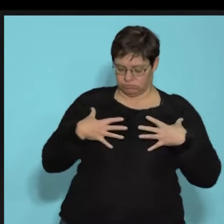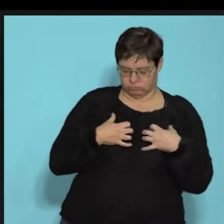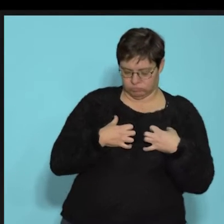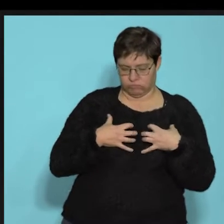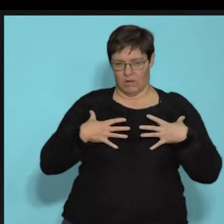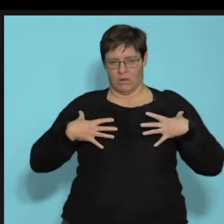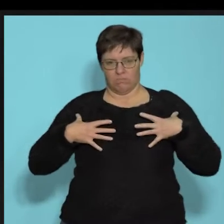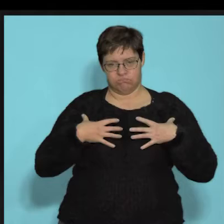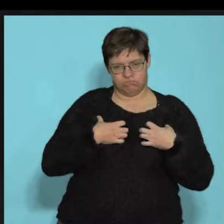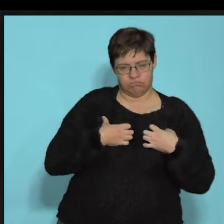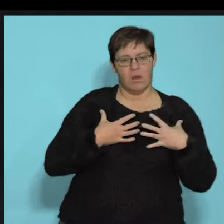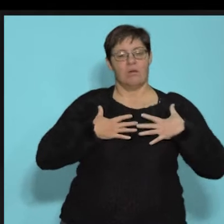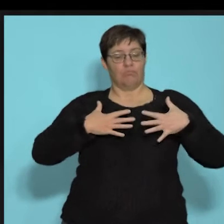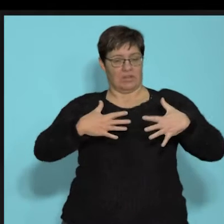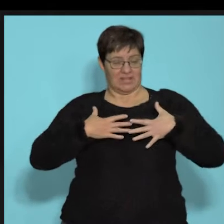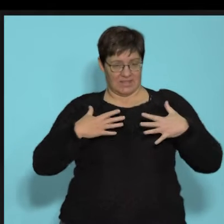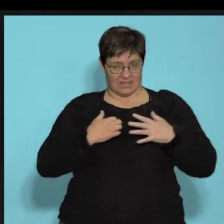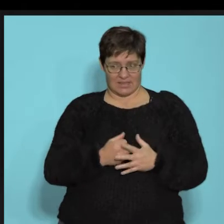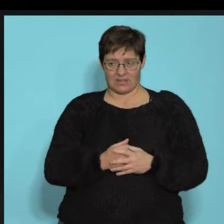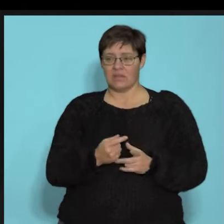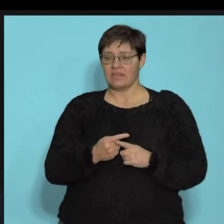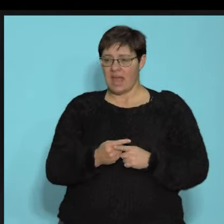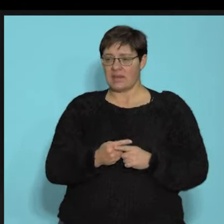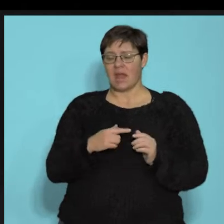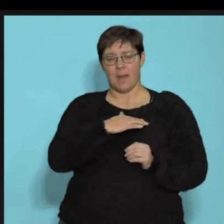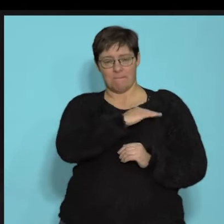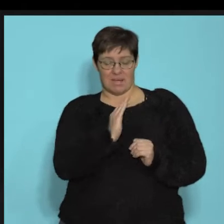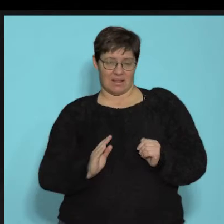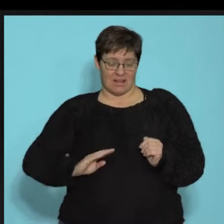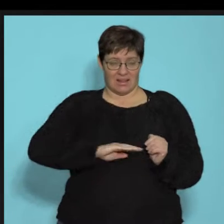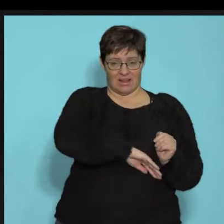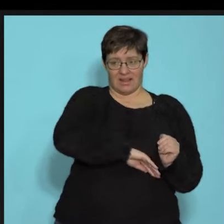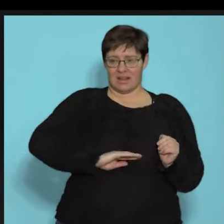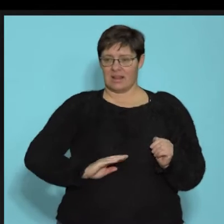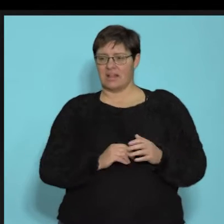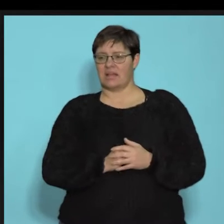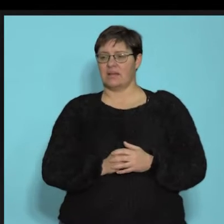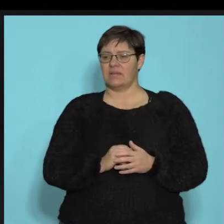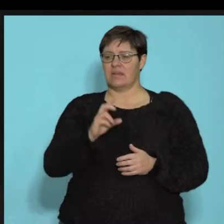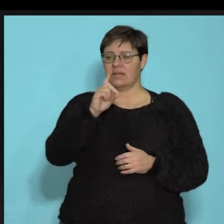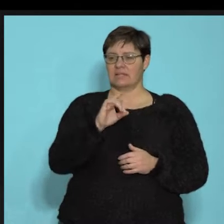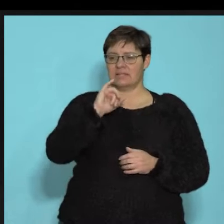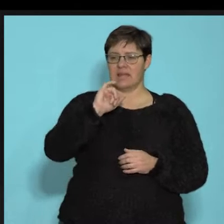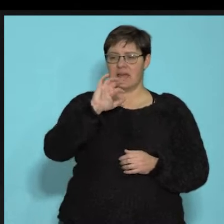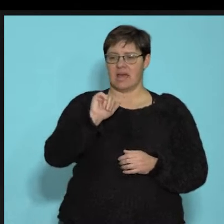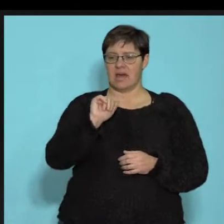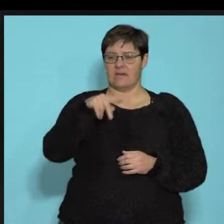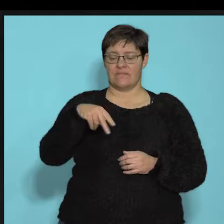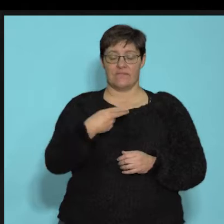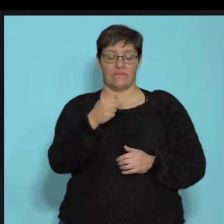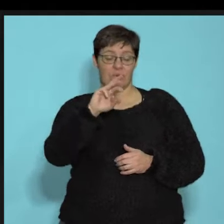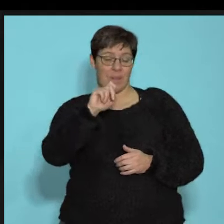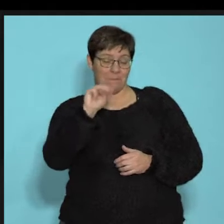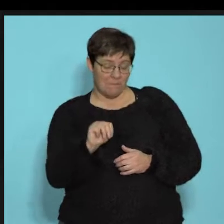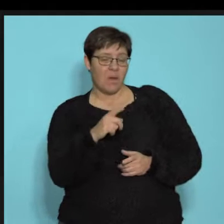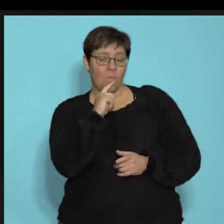breathing. Right, underneath the lungs is this huge, big, smooth muscle called the diaphragm, and that is going to help us, right,